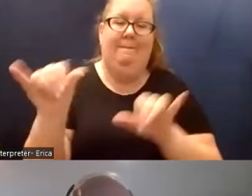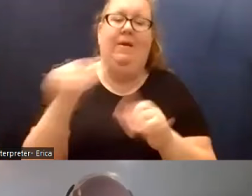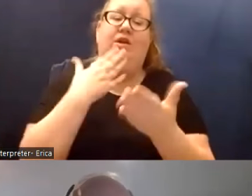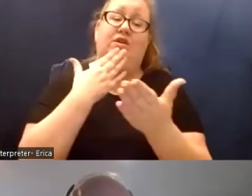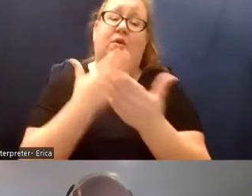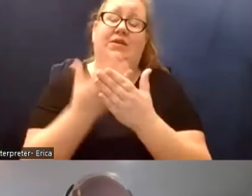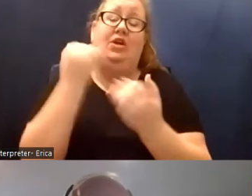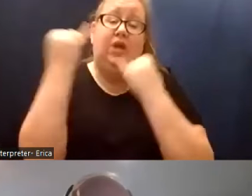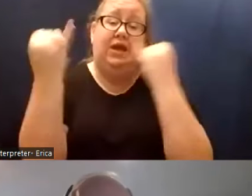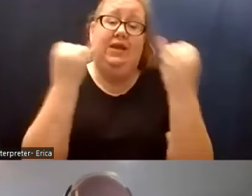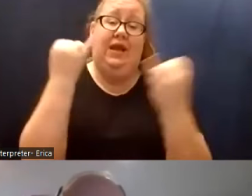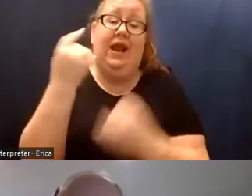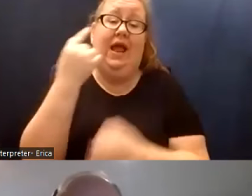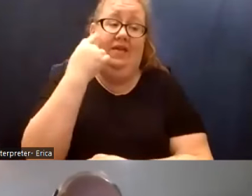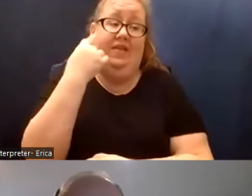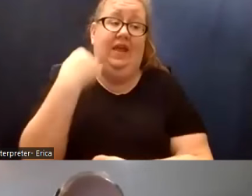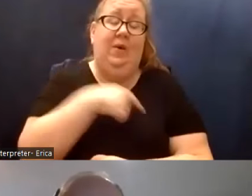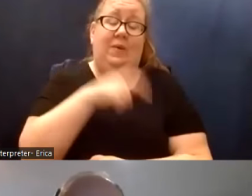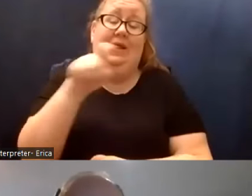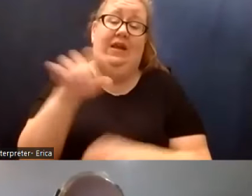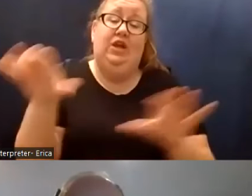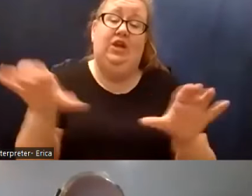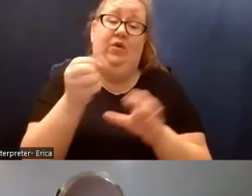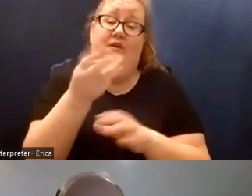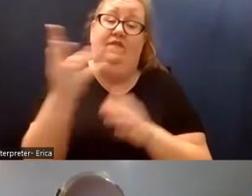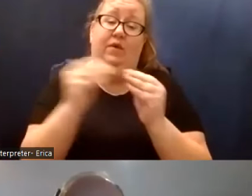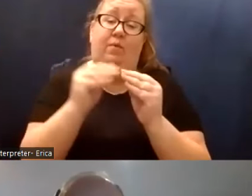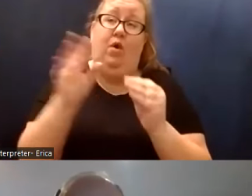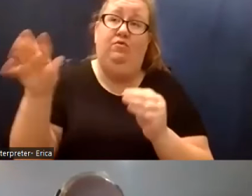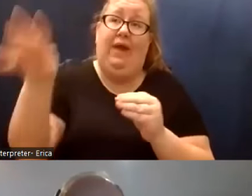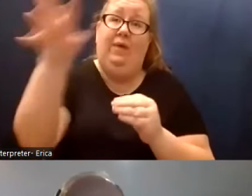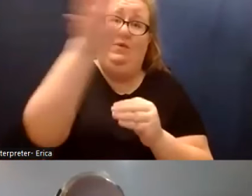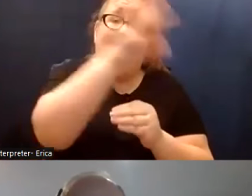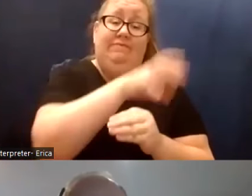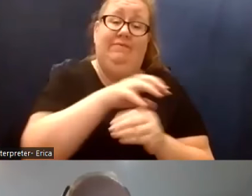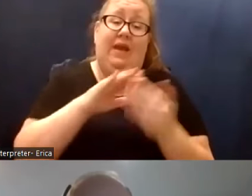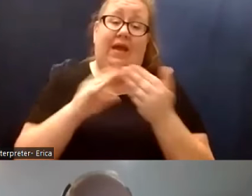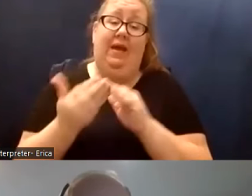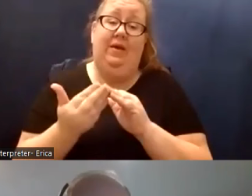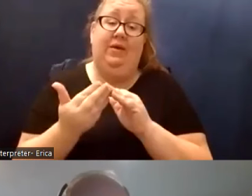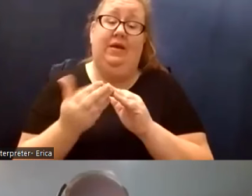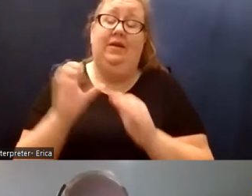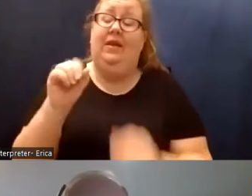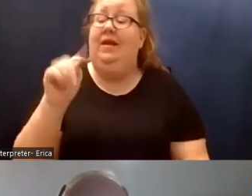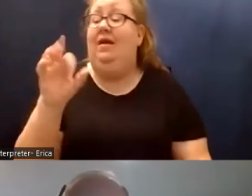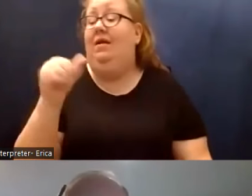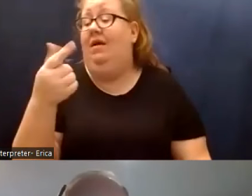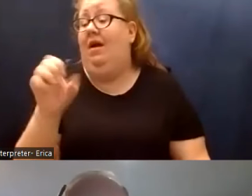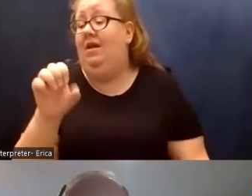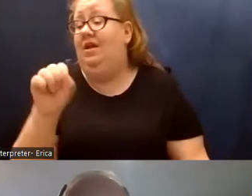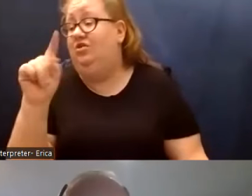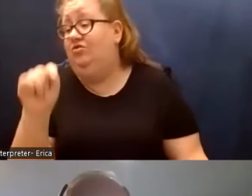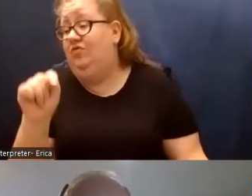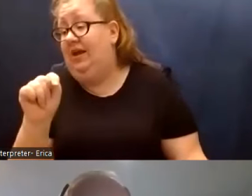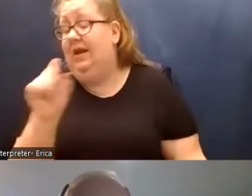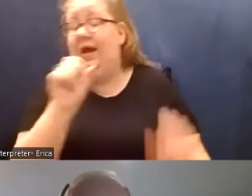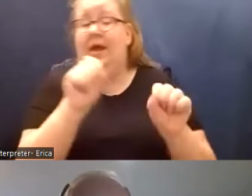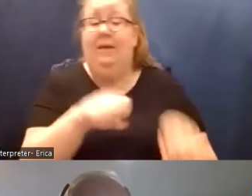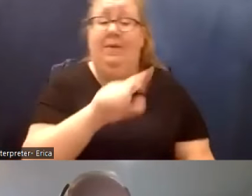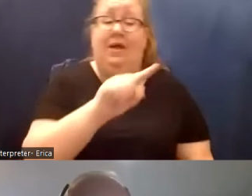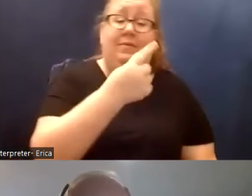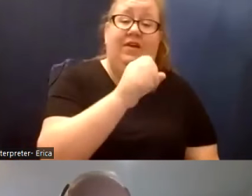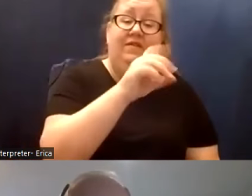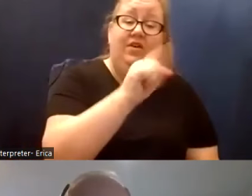good idea, and I think that we should do a few more of them around town. There are, you know, like I said, Cottage Street, possibly First Street might be